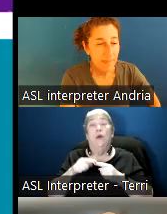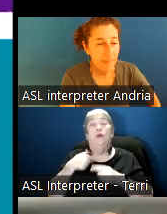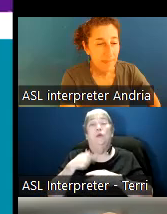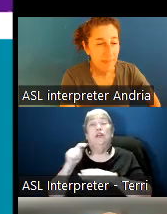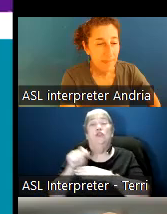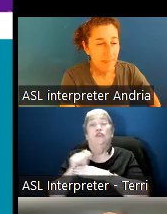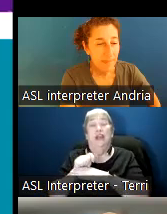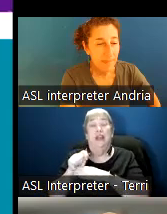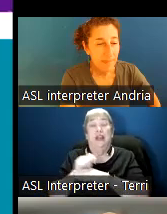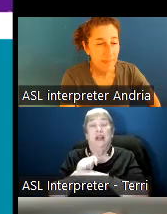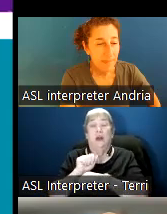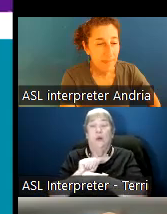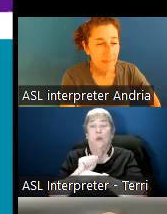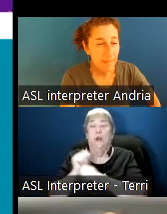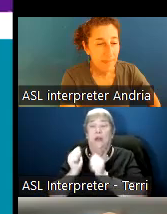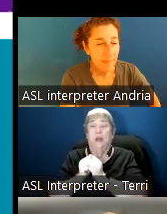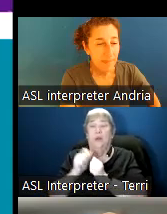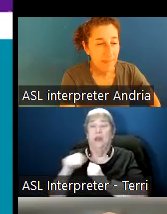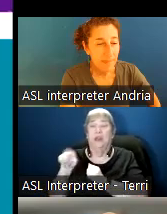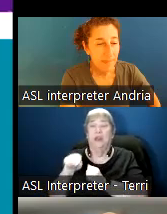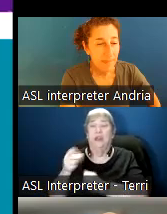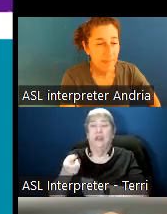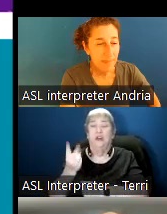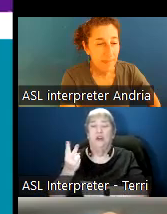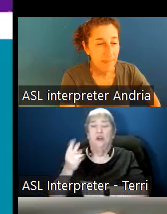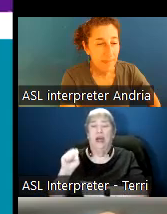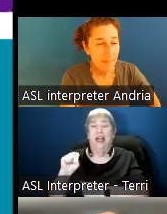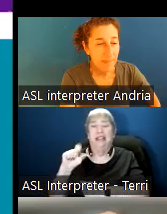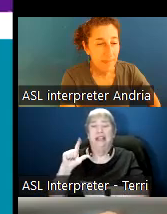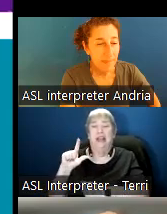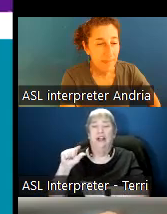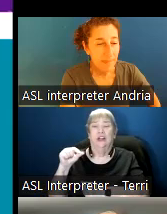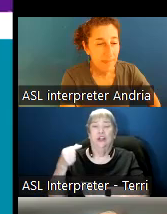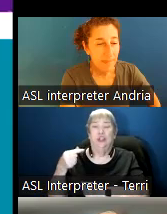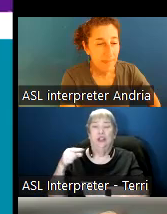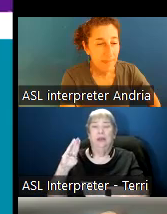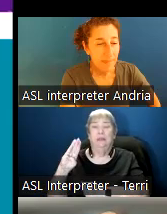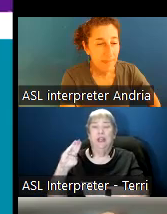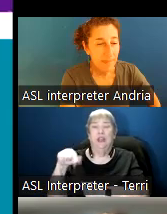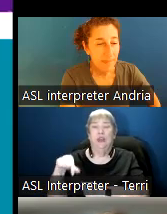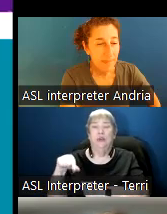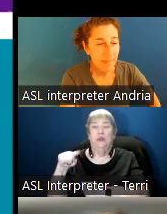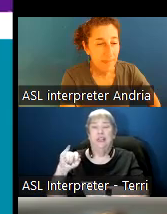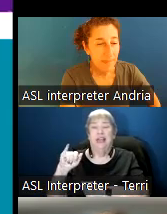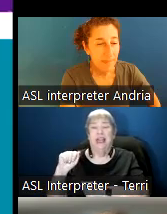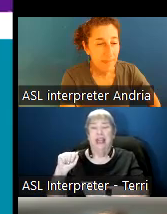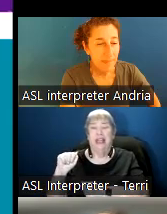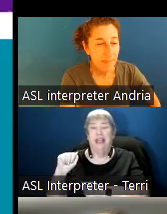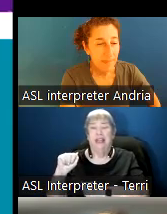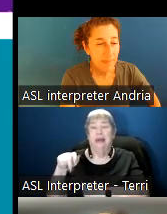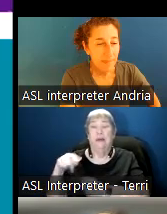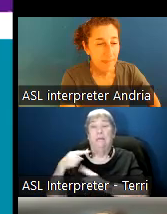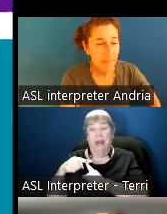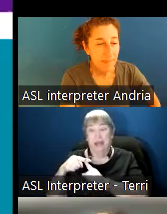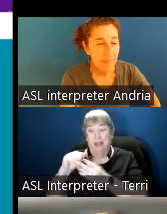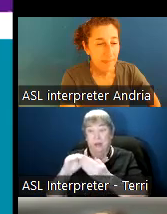with the 2S LGBTQIA plus community, we don't use the power and control wheel. We use a matrix that we